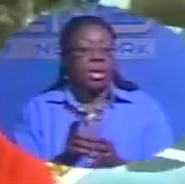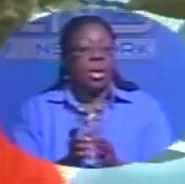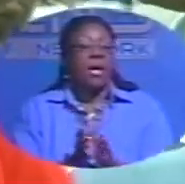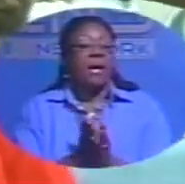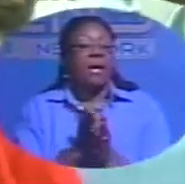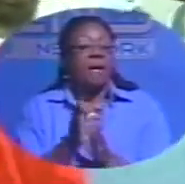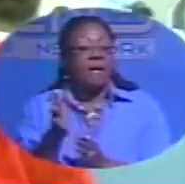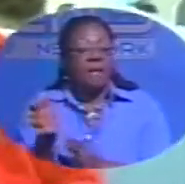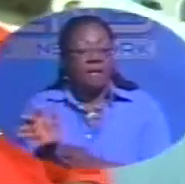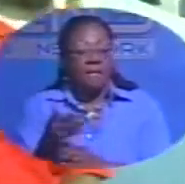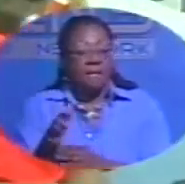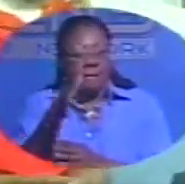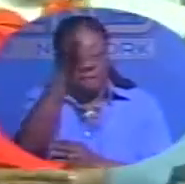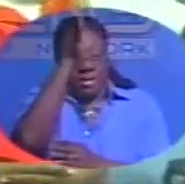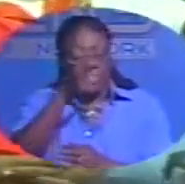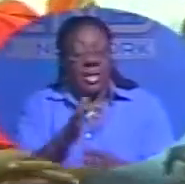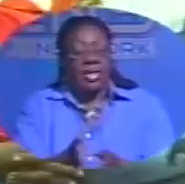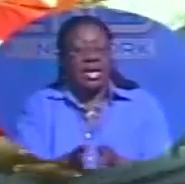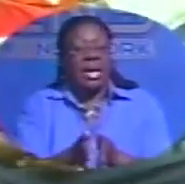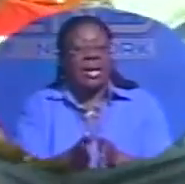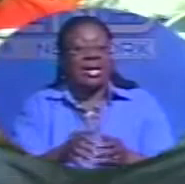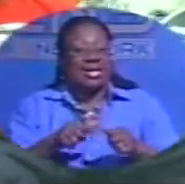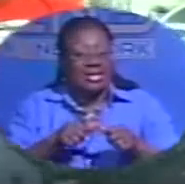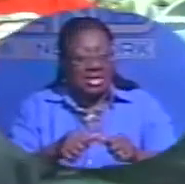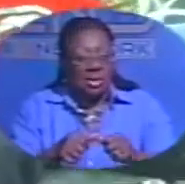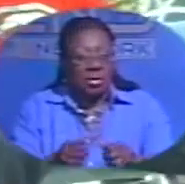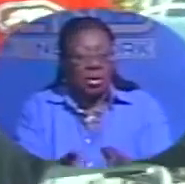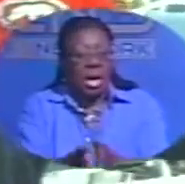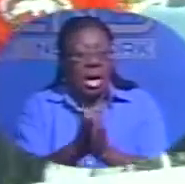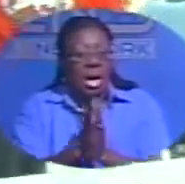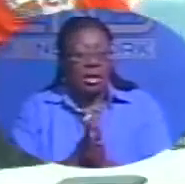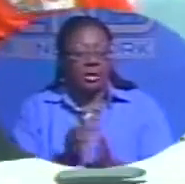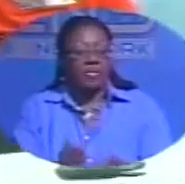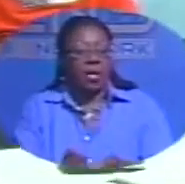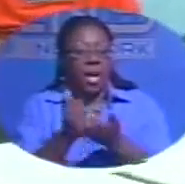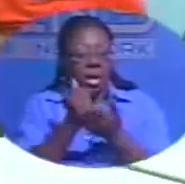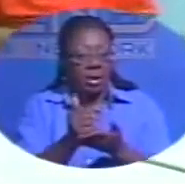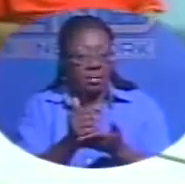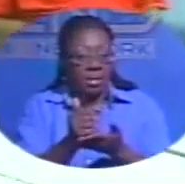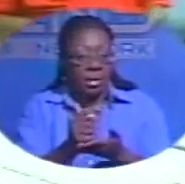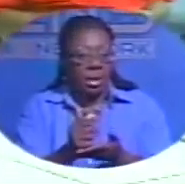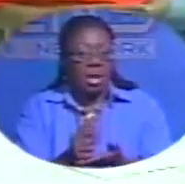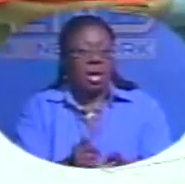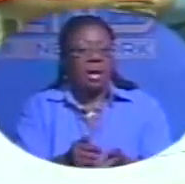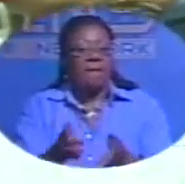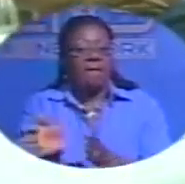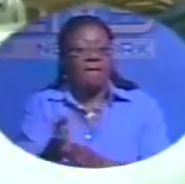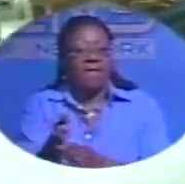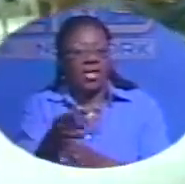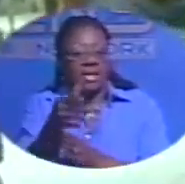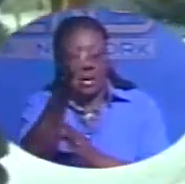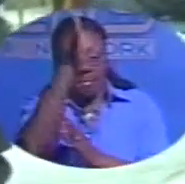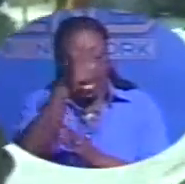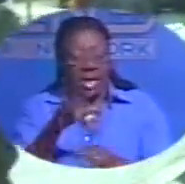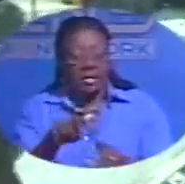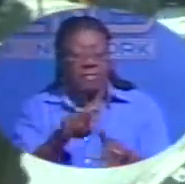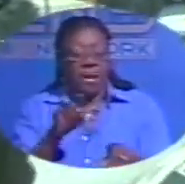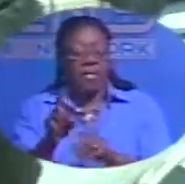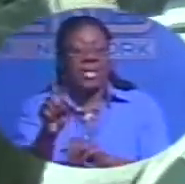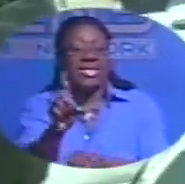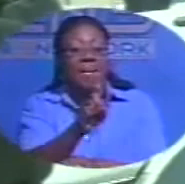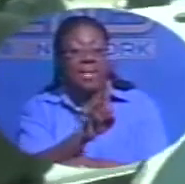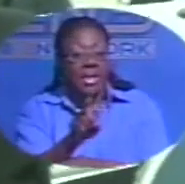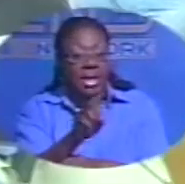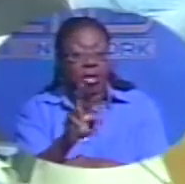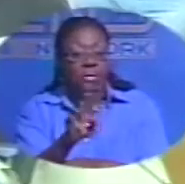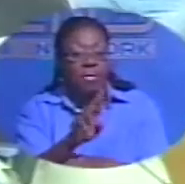Fishermen are continuing their crusade for help. Their issue, an industry flooded with Dominican fishermen, out fishing and often stronger than